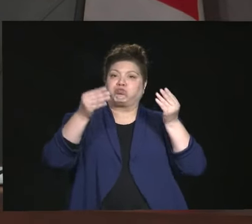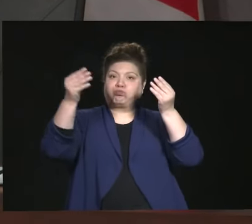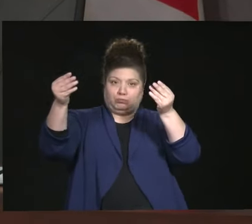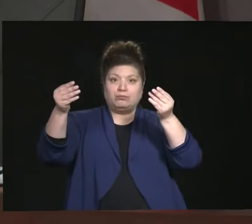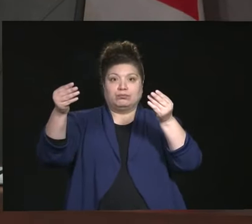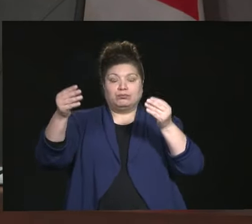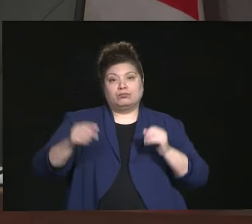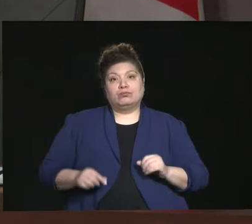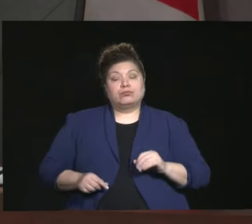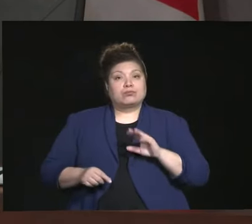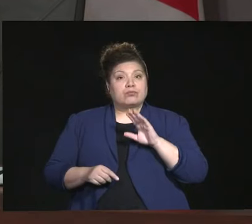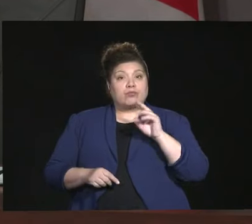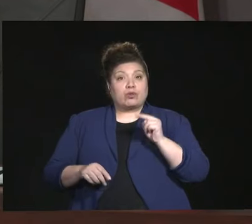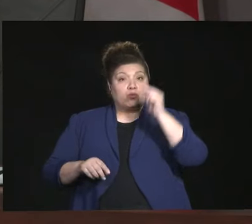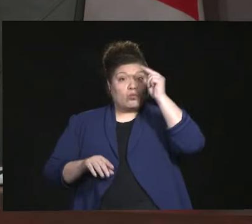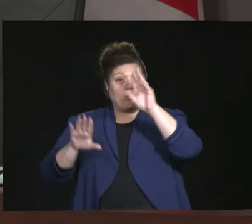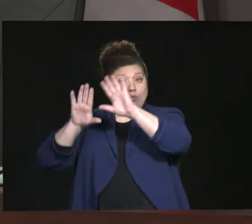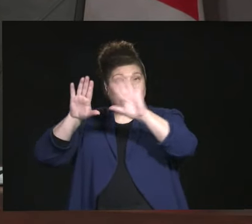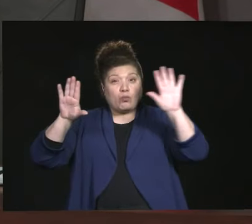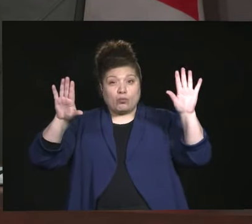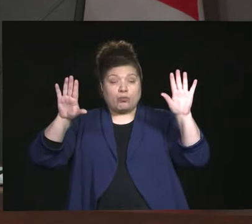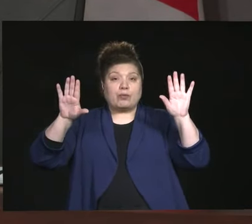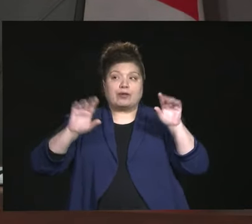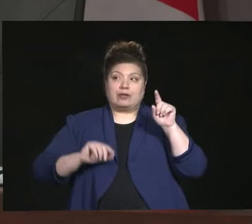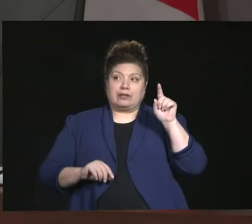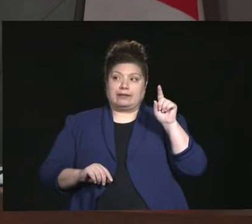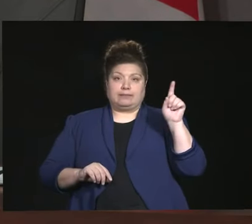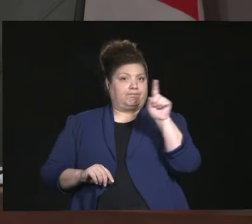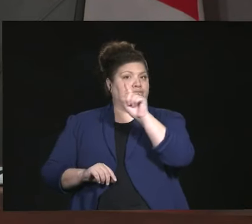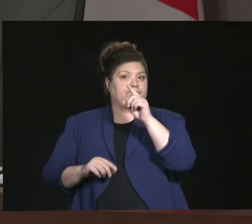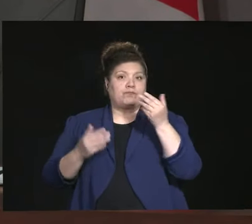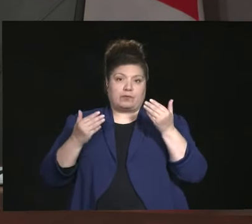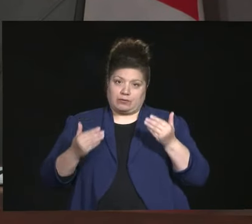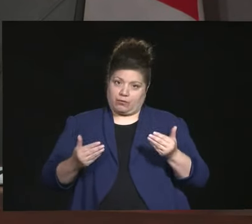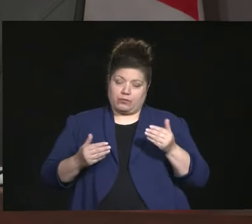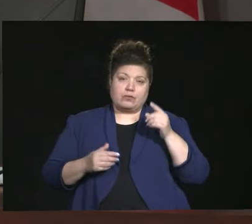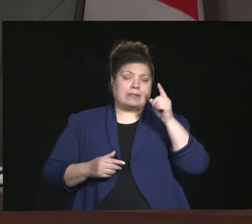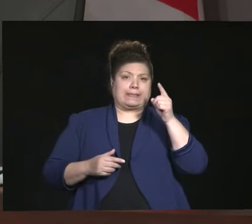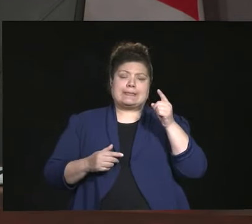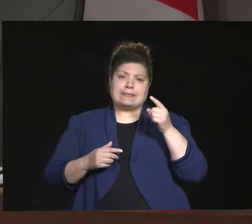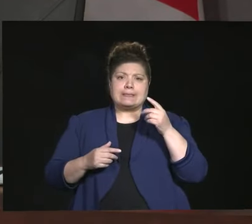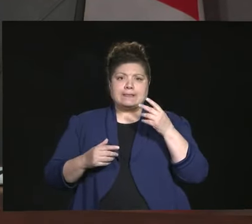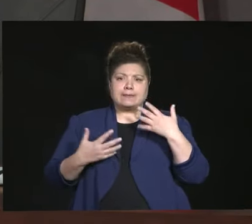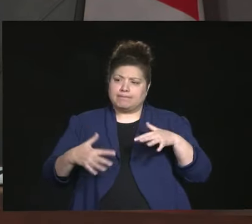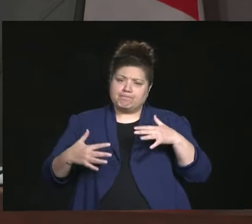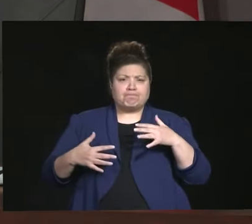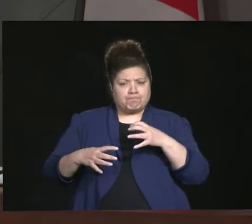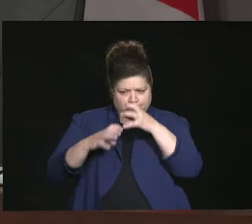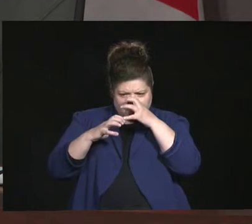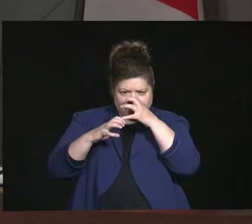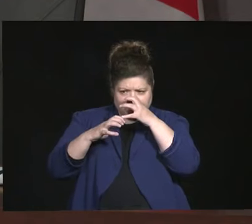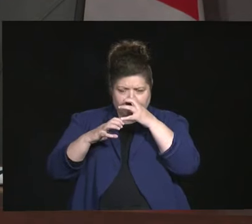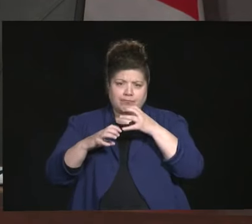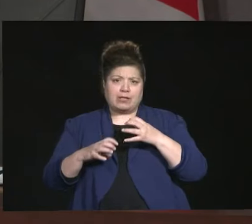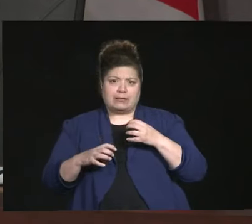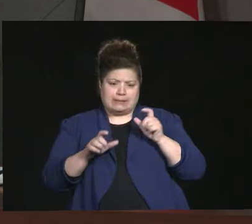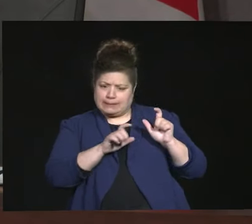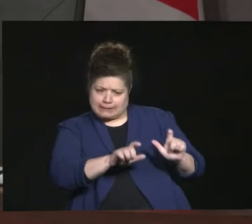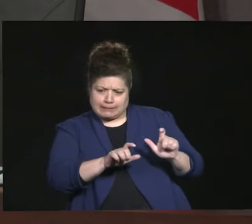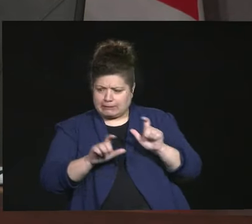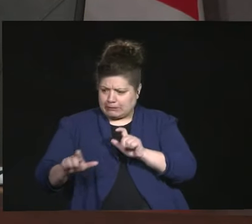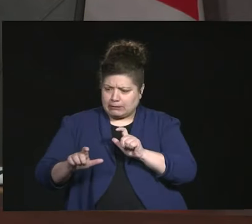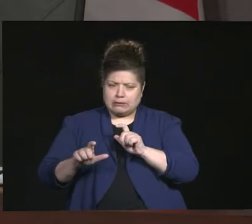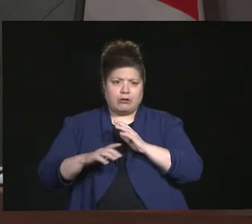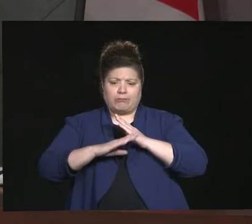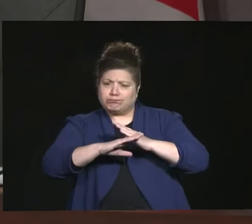Territories are taking very aggressive public health measures to try and prevent introduction, but